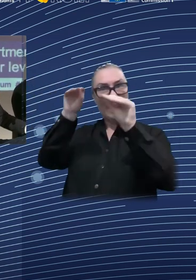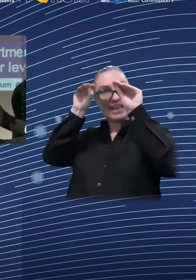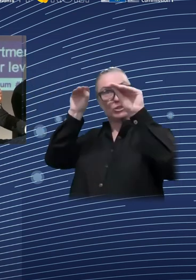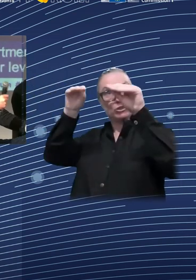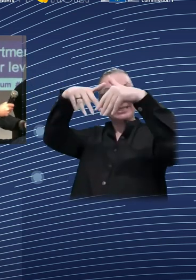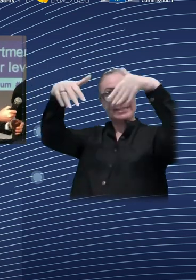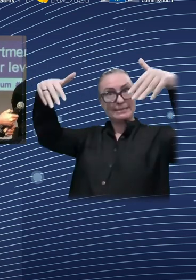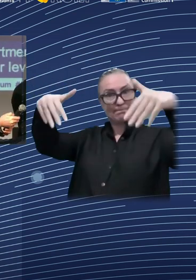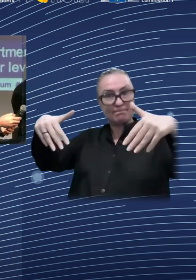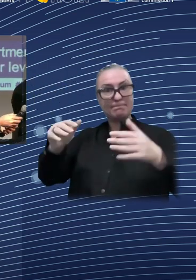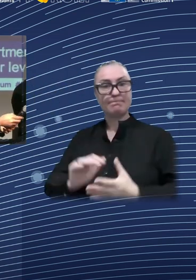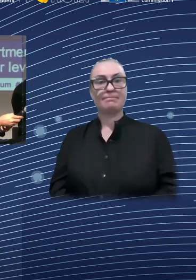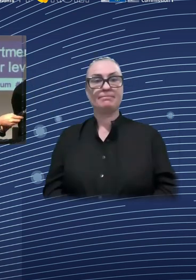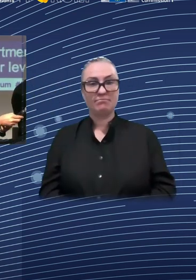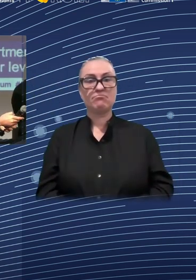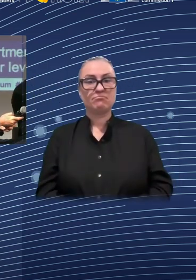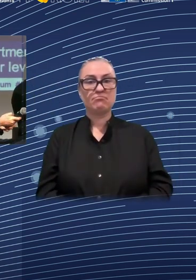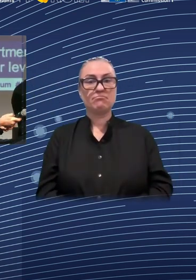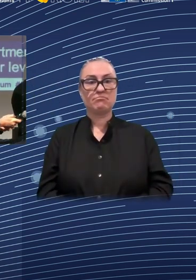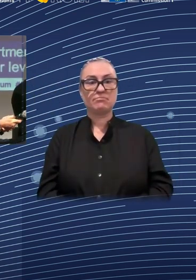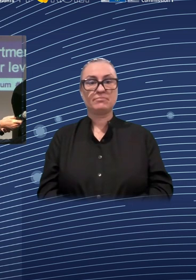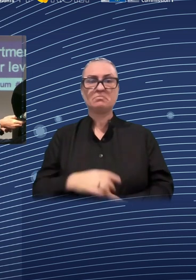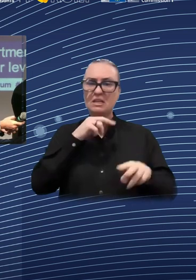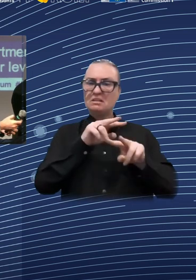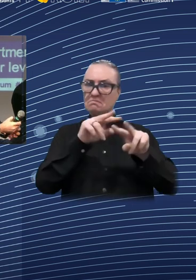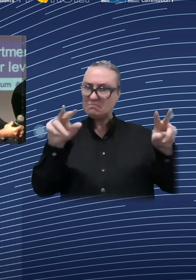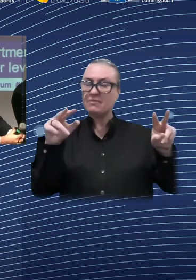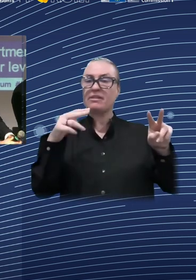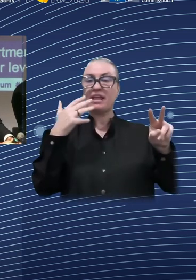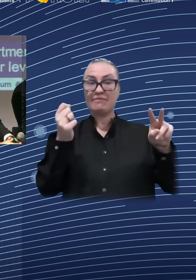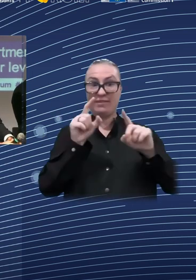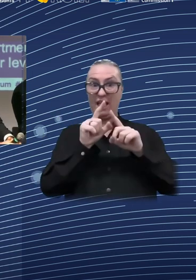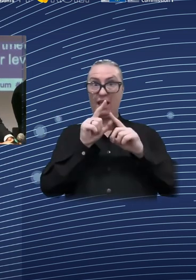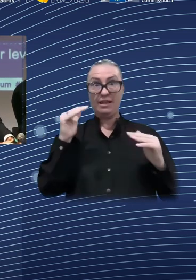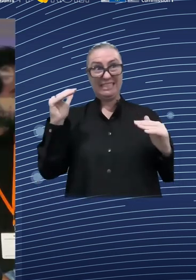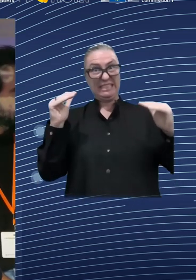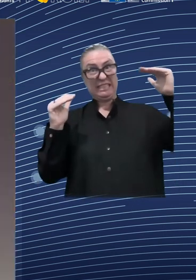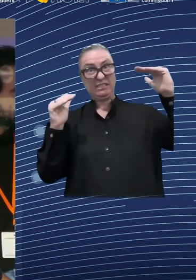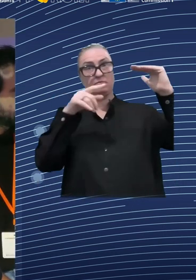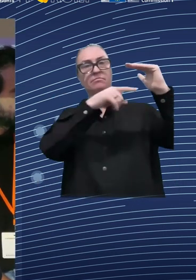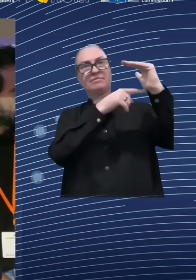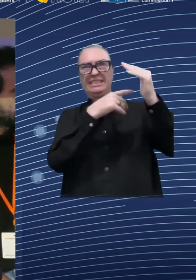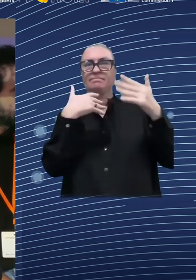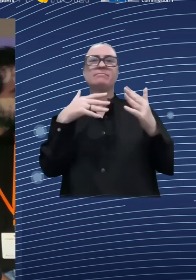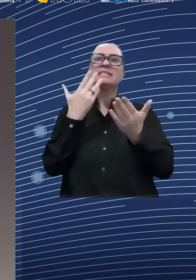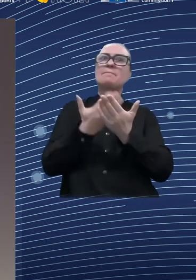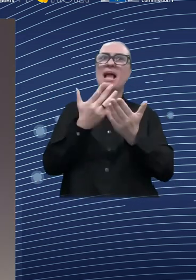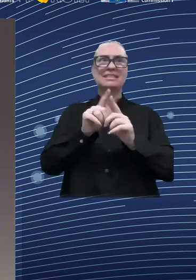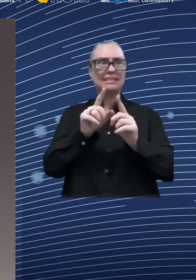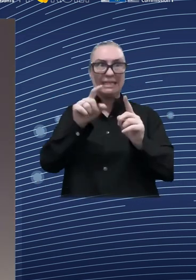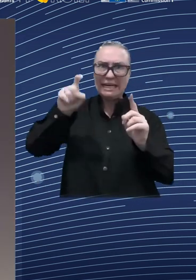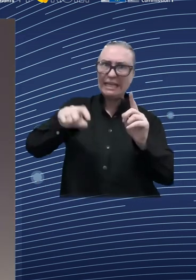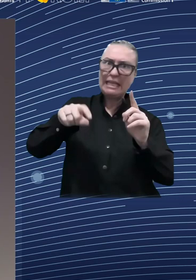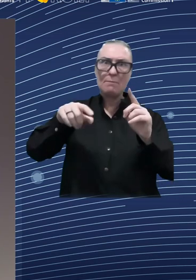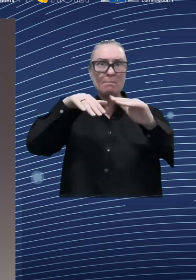to go. Well, you mentioned those AI skills. I mean, are there any specific aims or targets